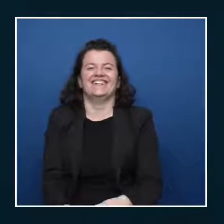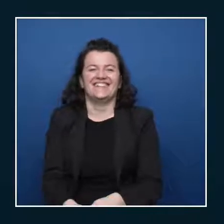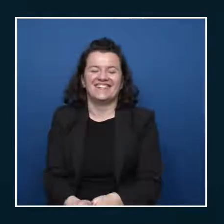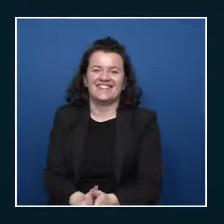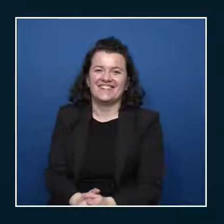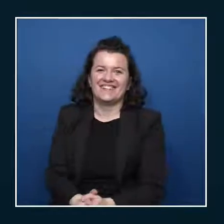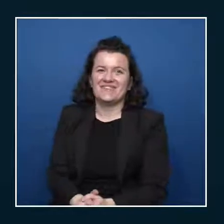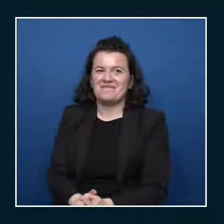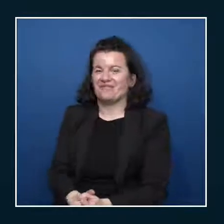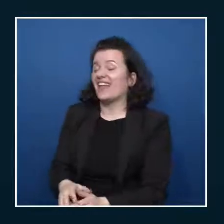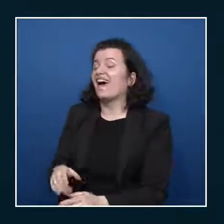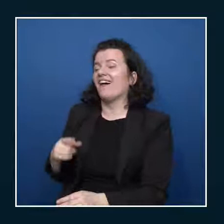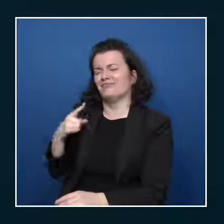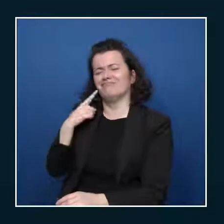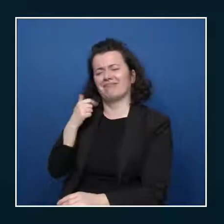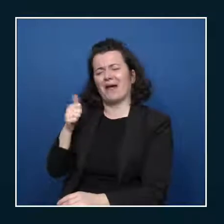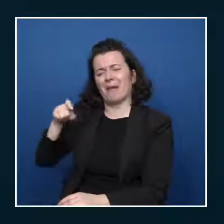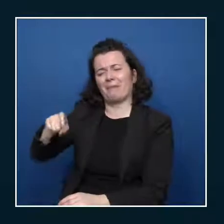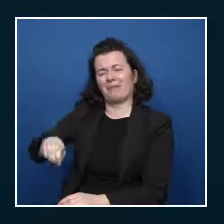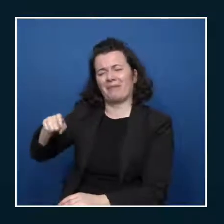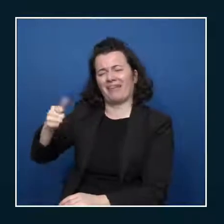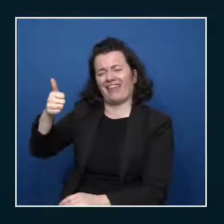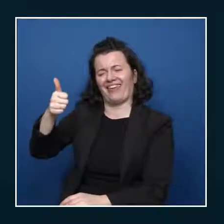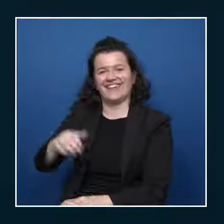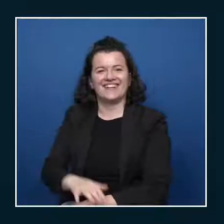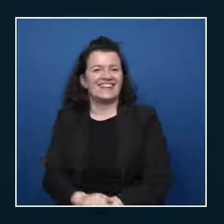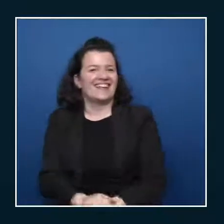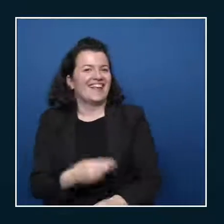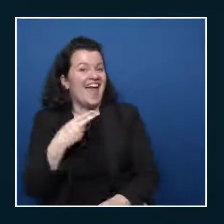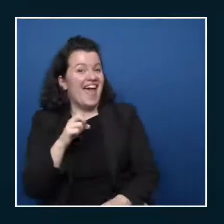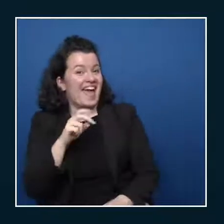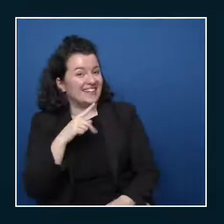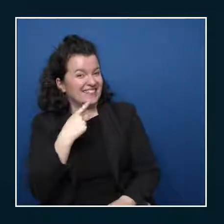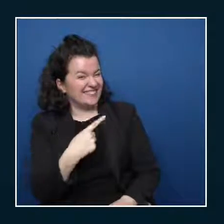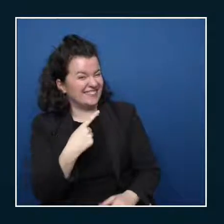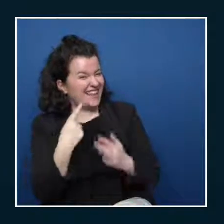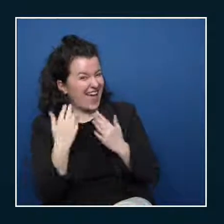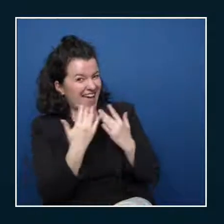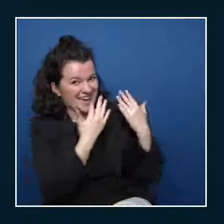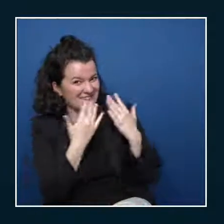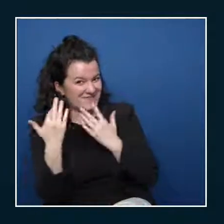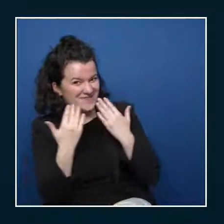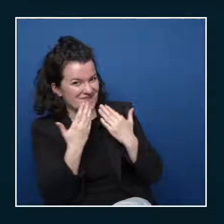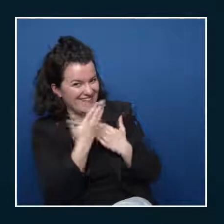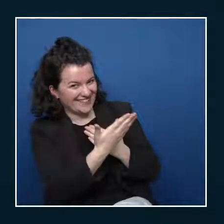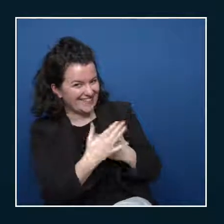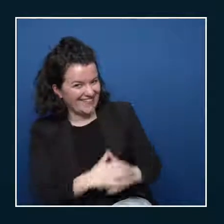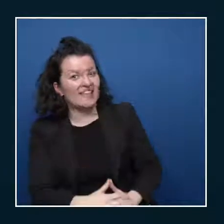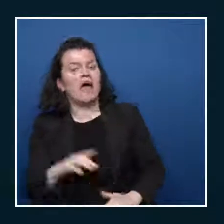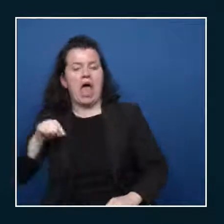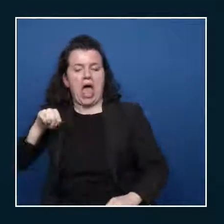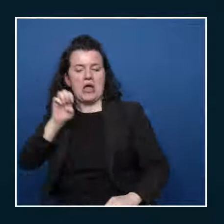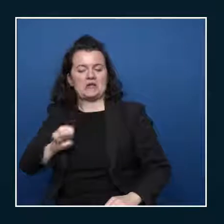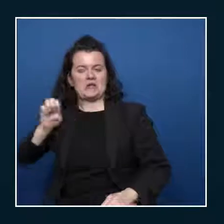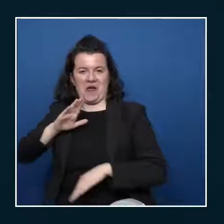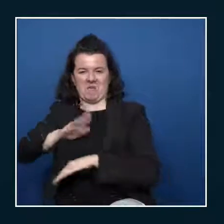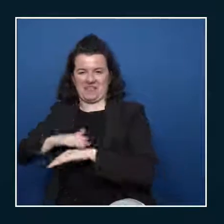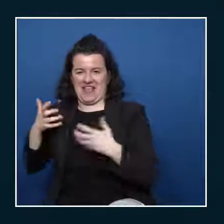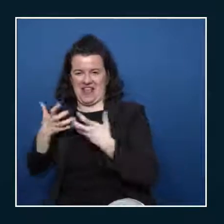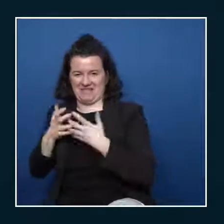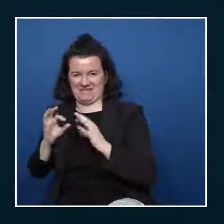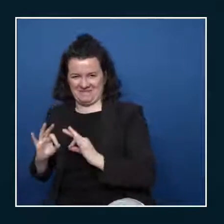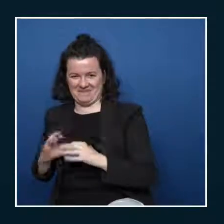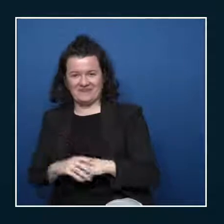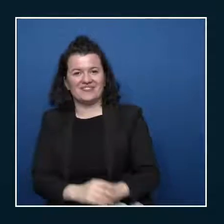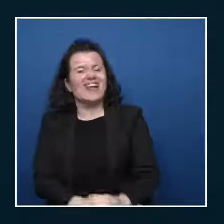Well played. So, happy birthday still for our time zone. So that's great. Thank you. Yeah, can you introduce yourself a